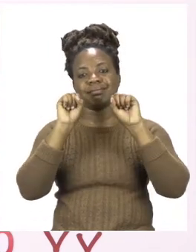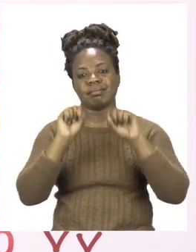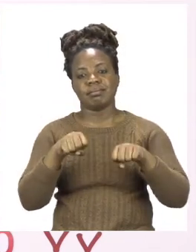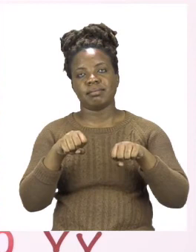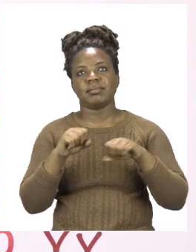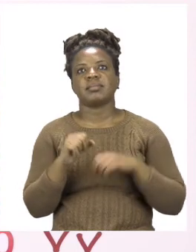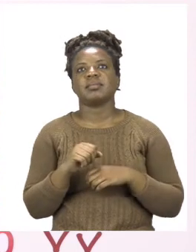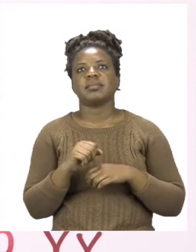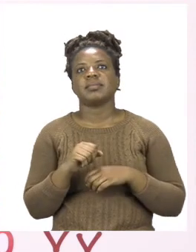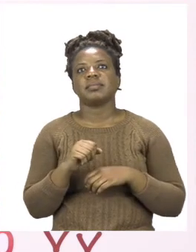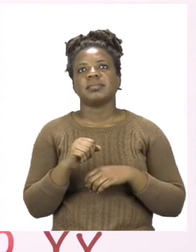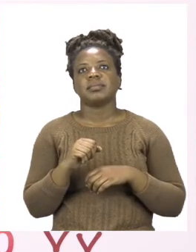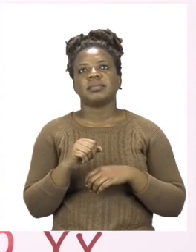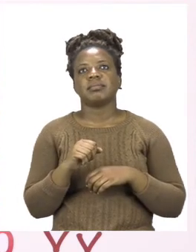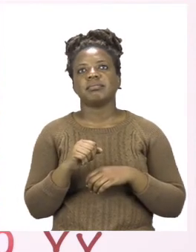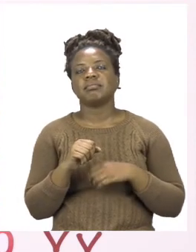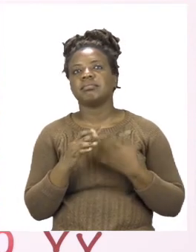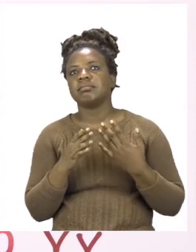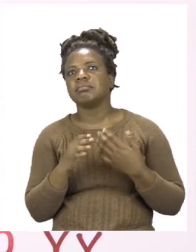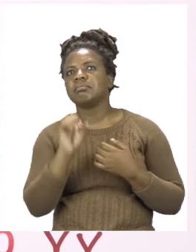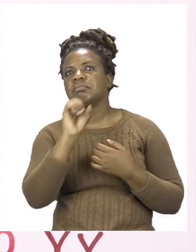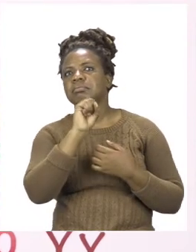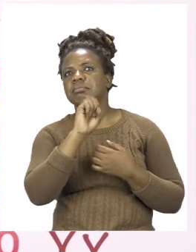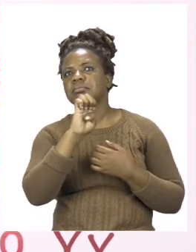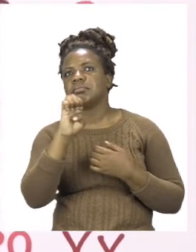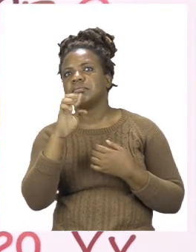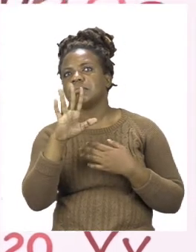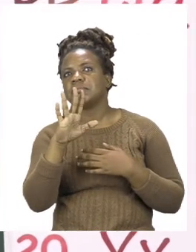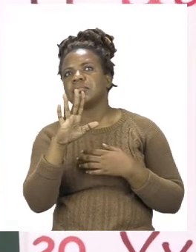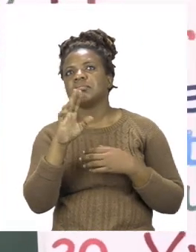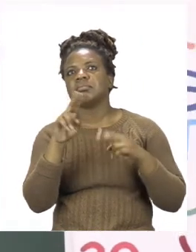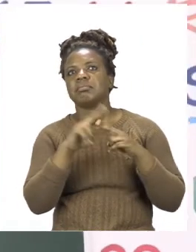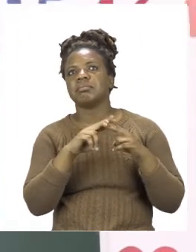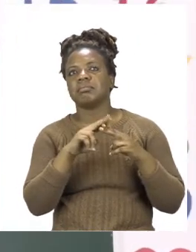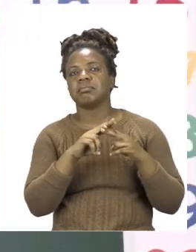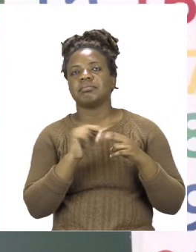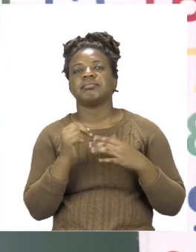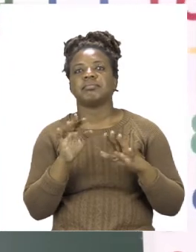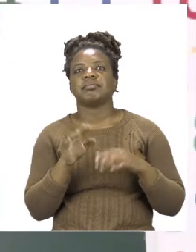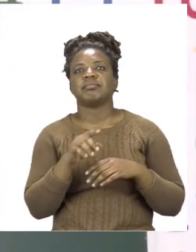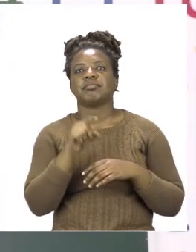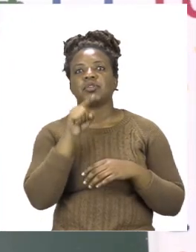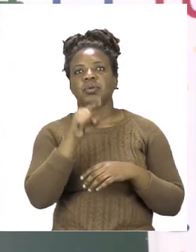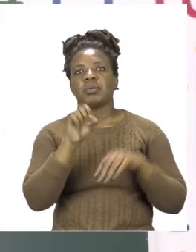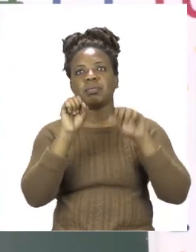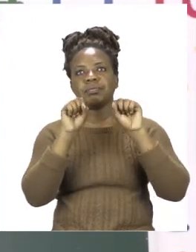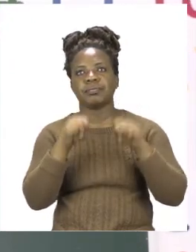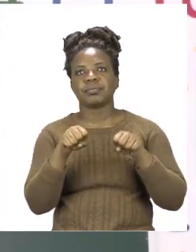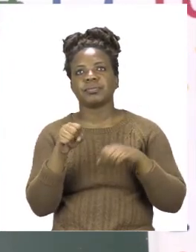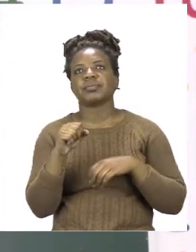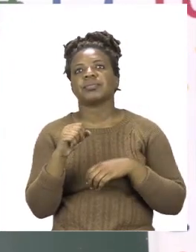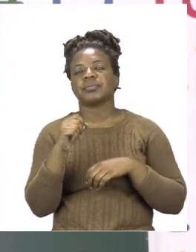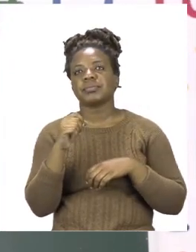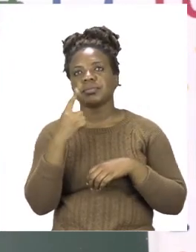So now we have used one of the words, which is the word see. You can see. We are now continuing.